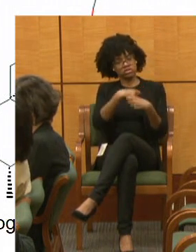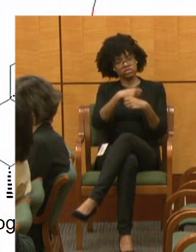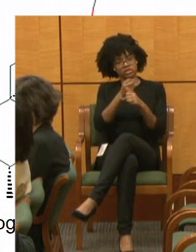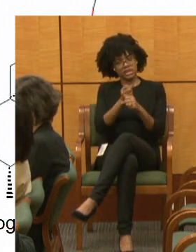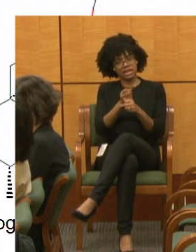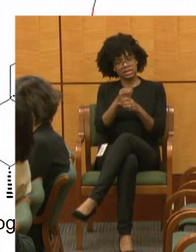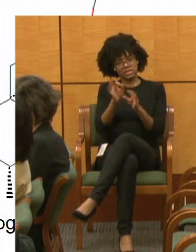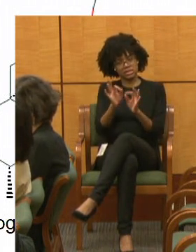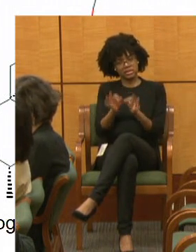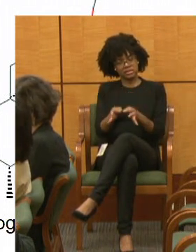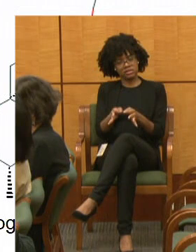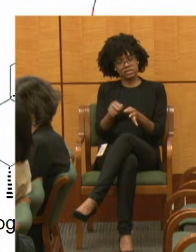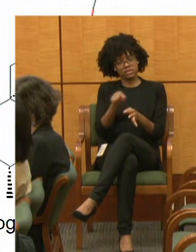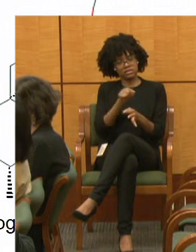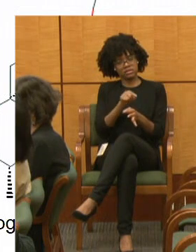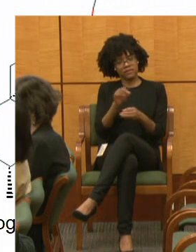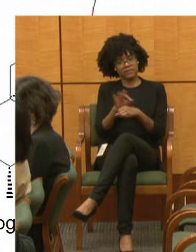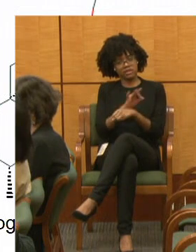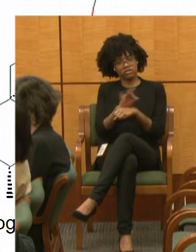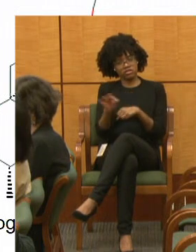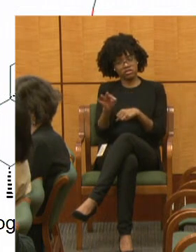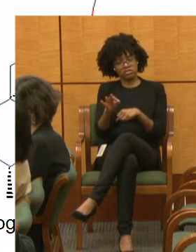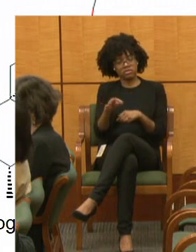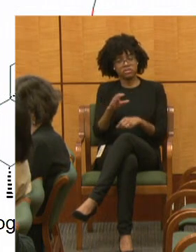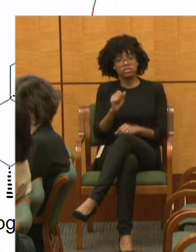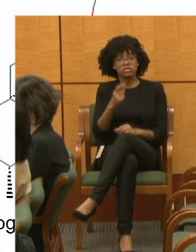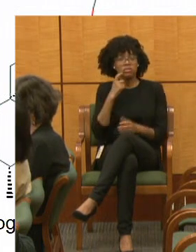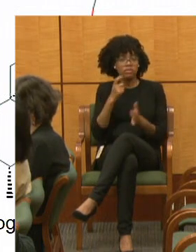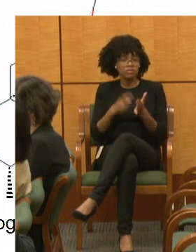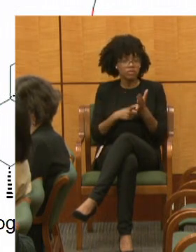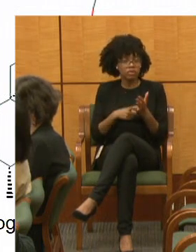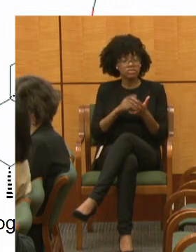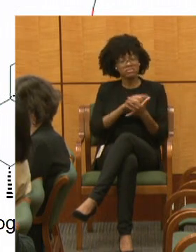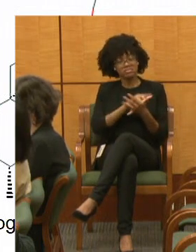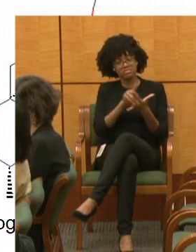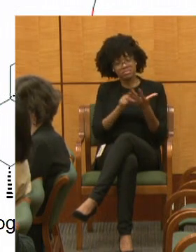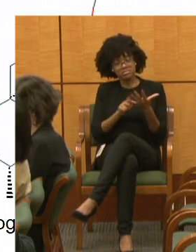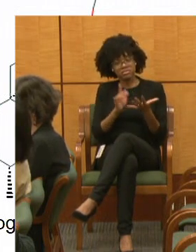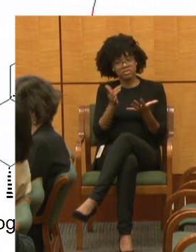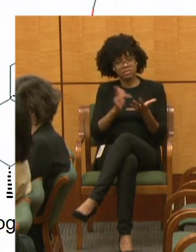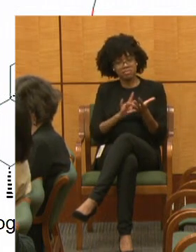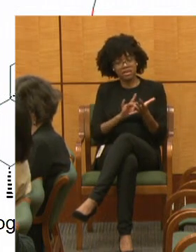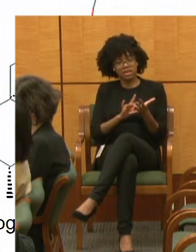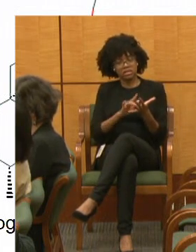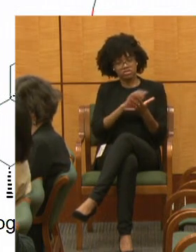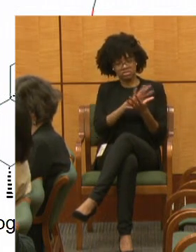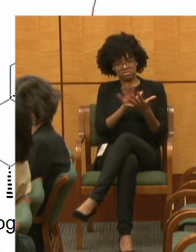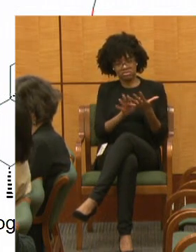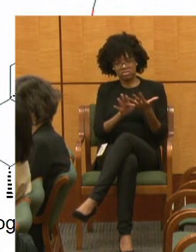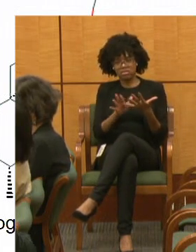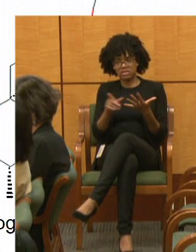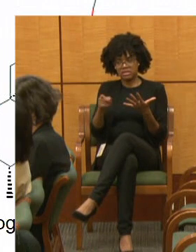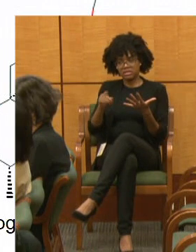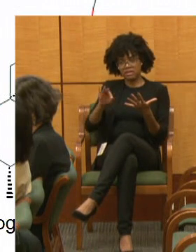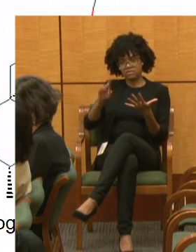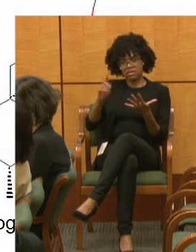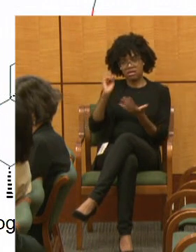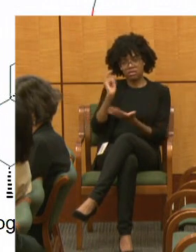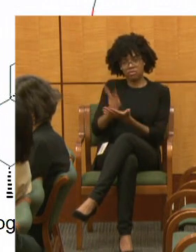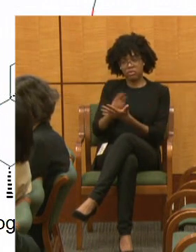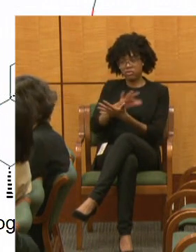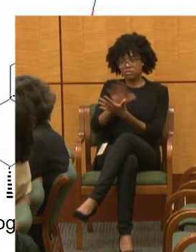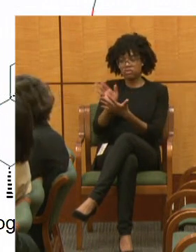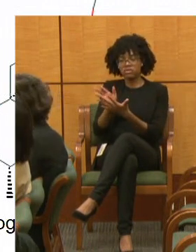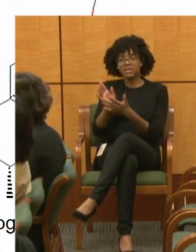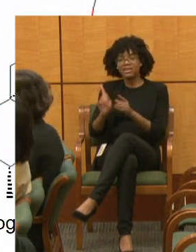in the structure between testosterone and progesterone, or estradiol and testosterone, but those minor differences make a significant impact